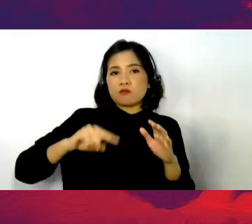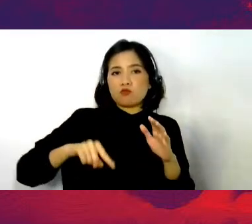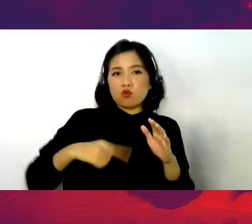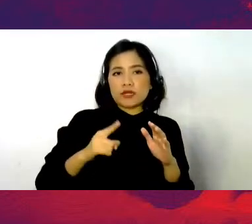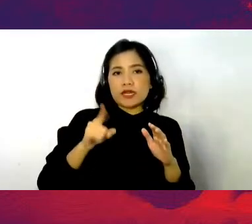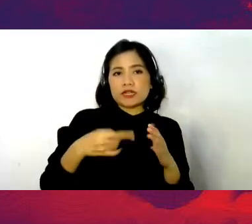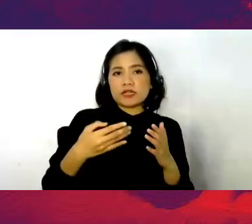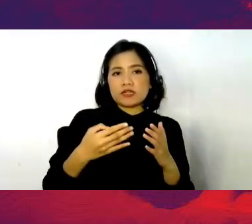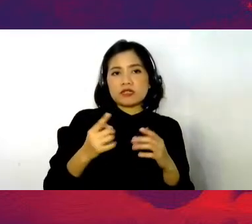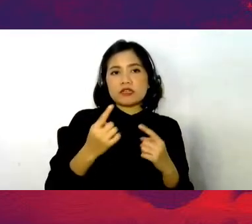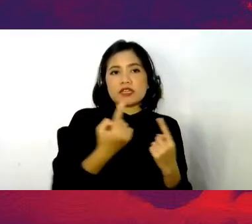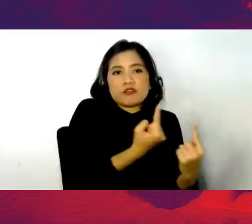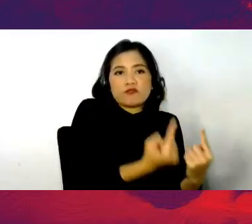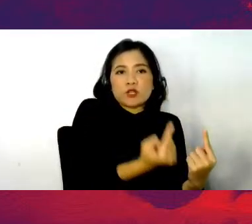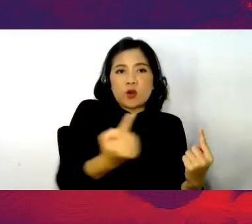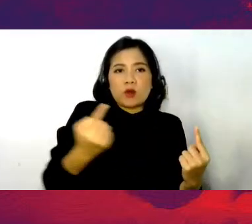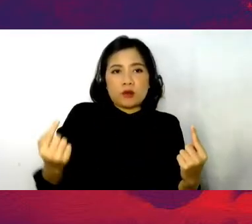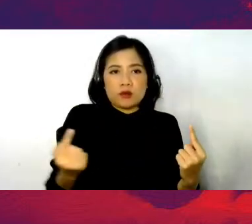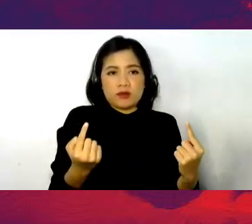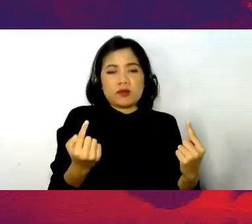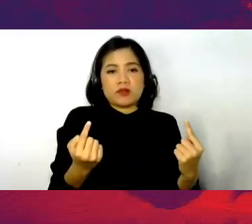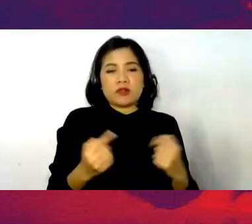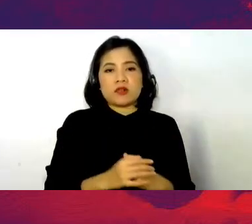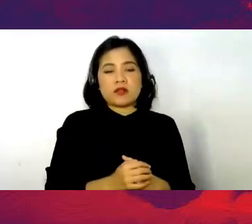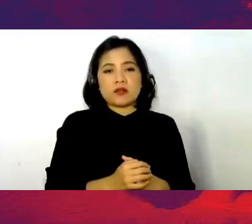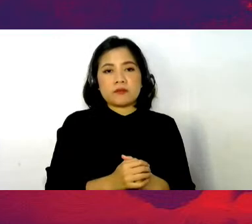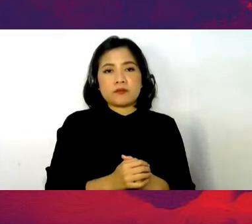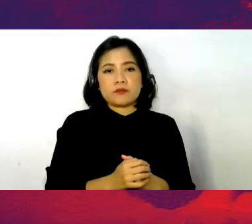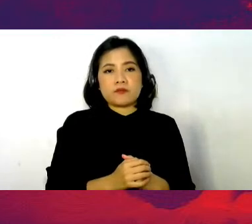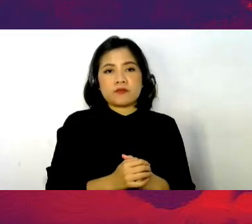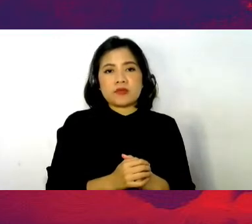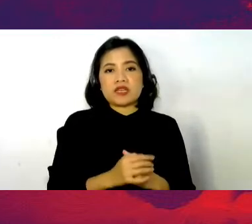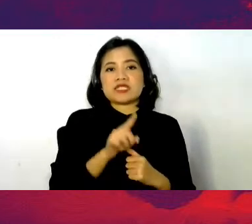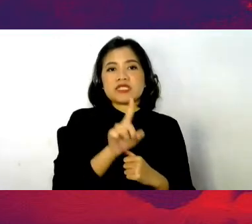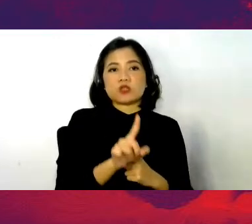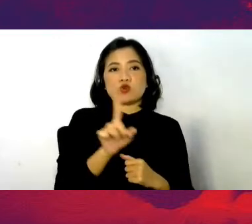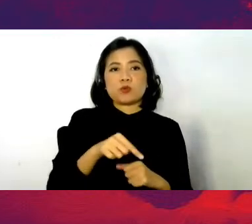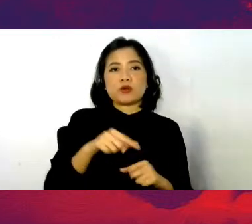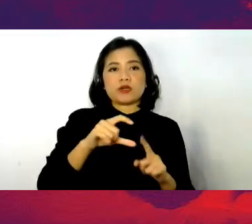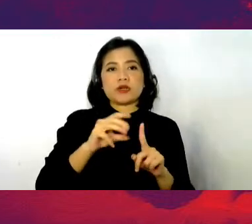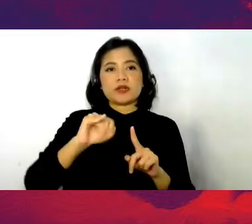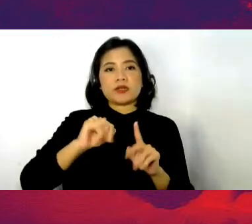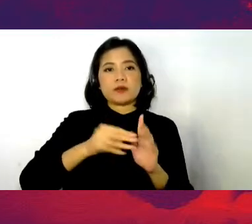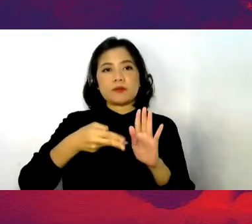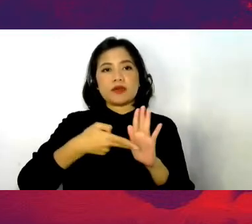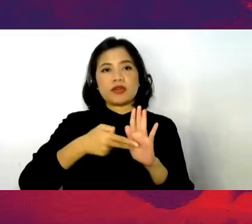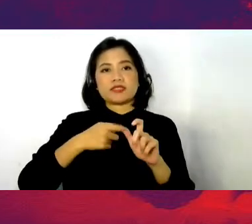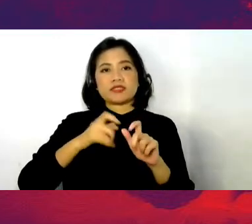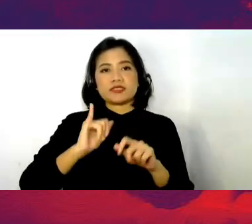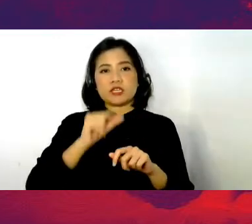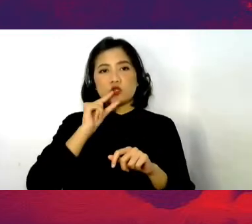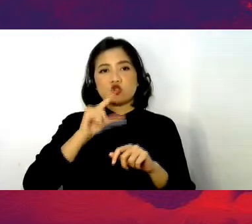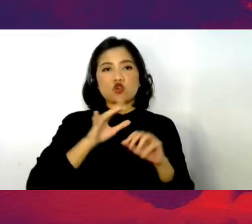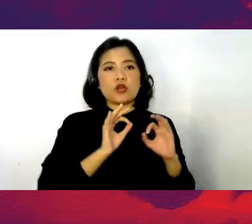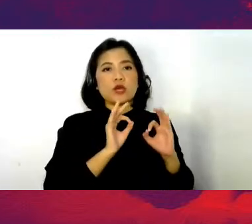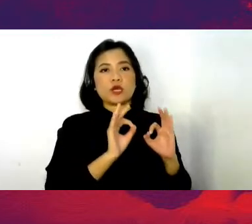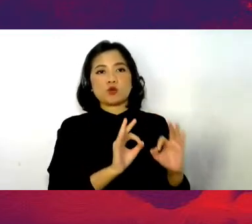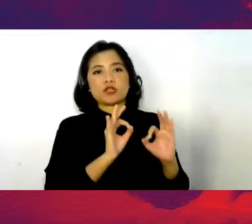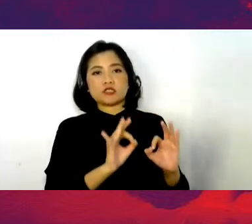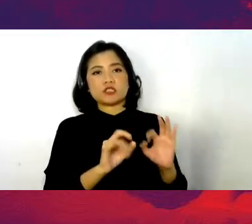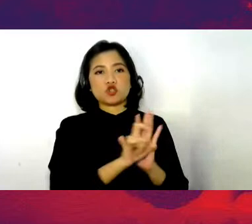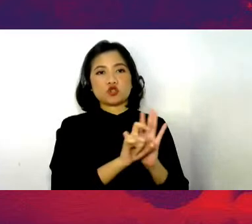Let me have a quick digression. What are properties? What are axioms? Did anyone hear the